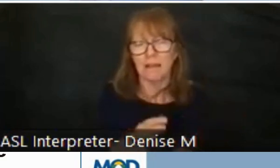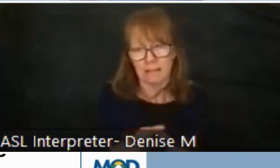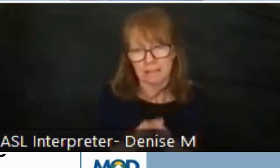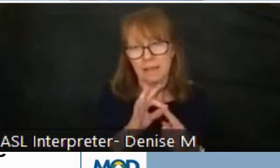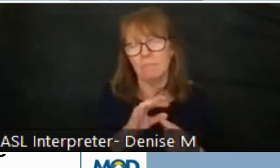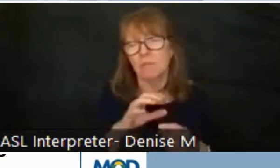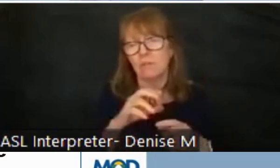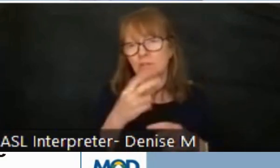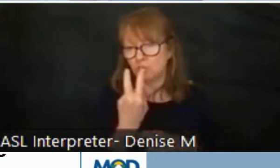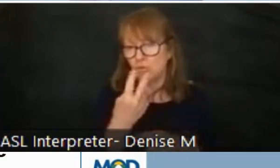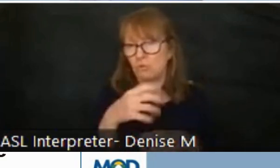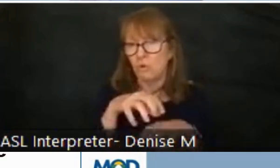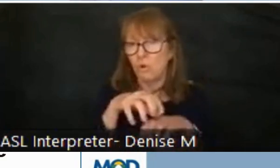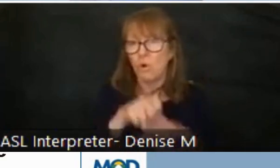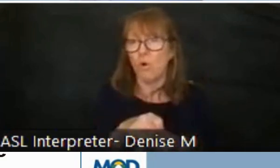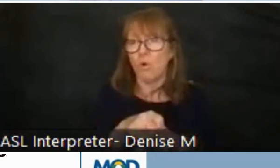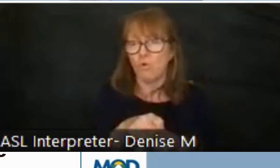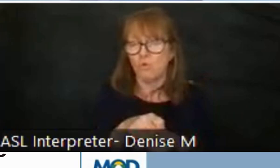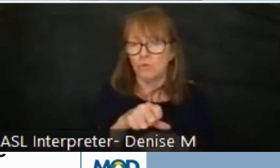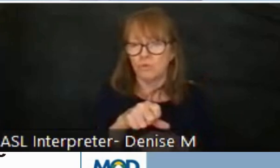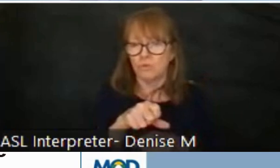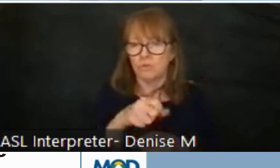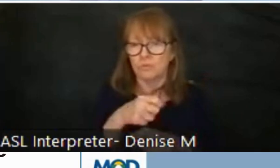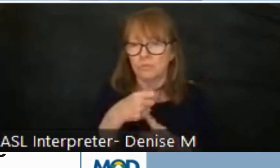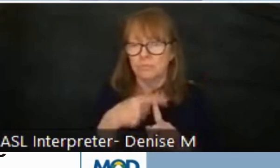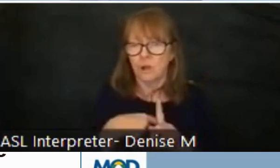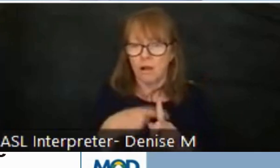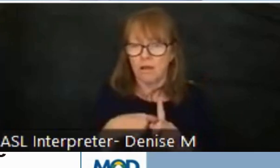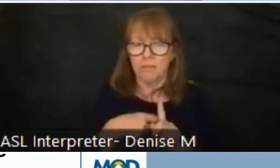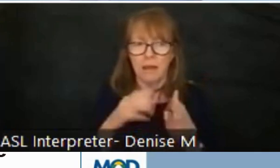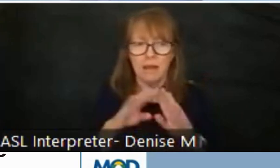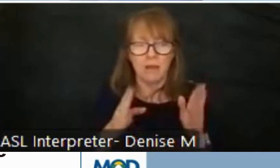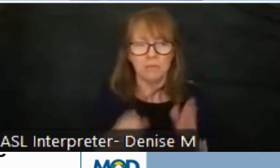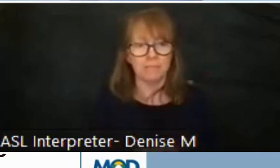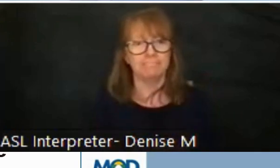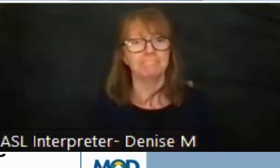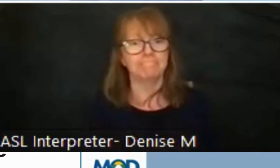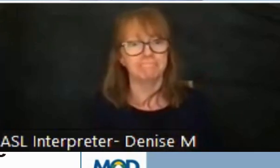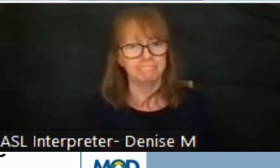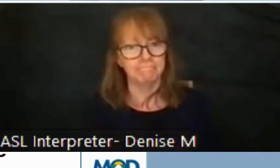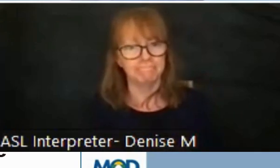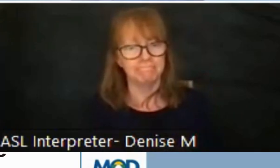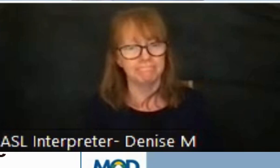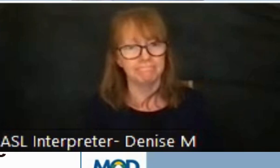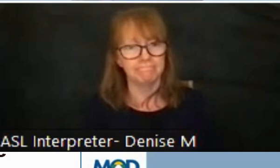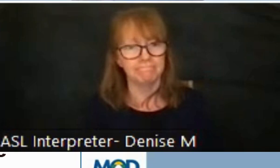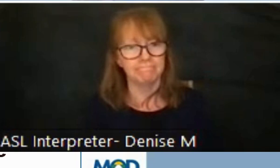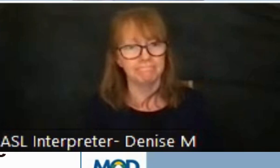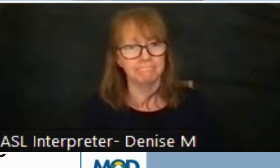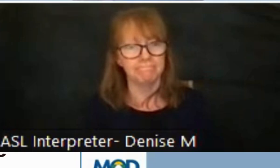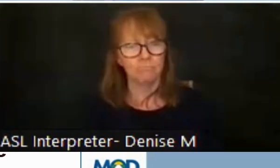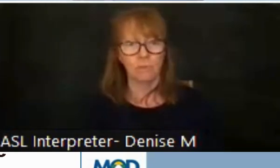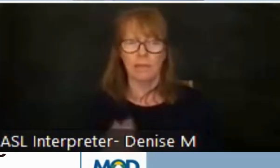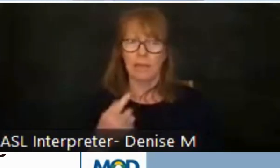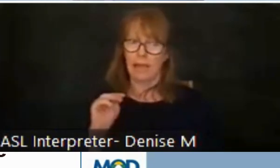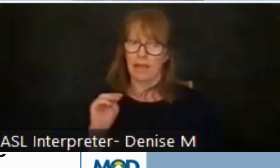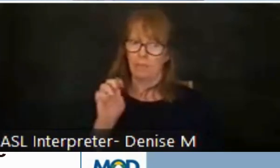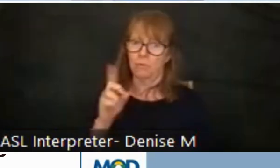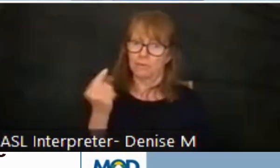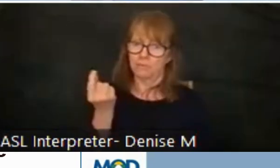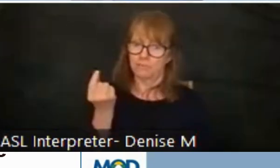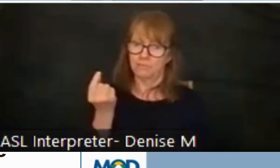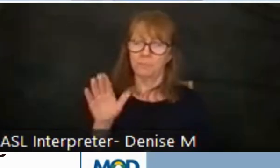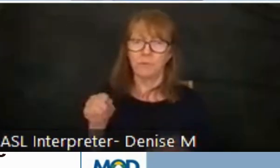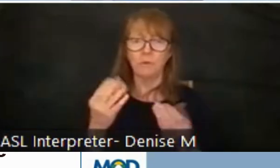Okay, so how can we help at MOD? We provide information and technical guidance. We